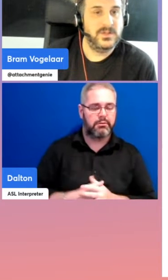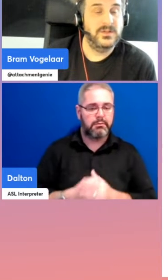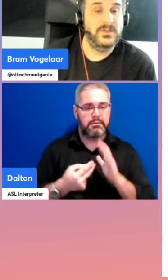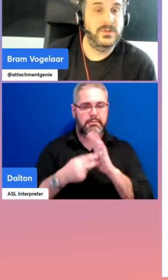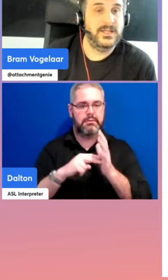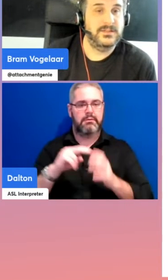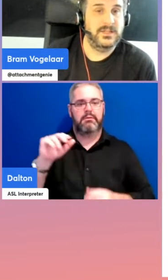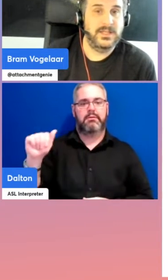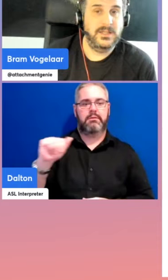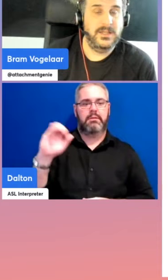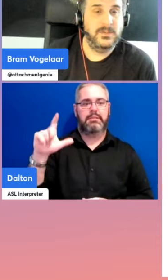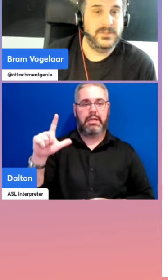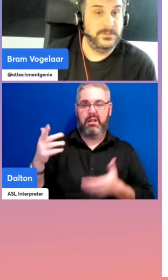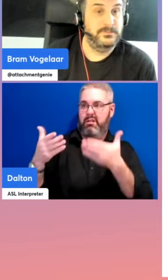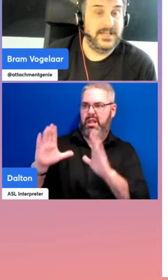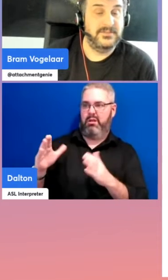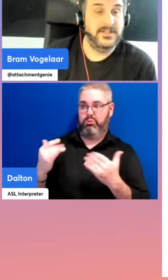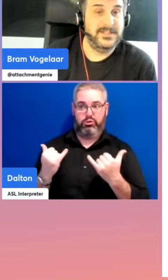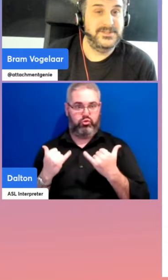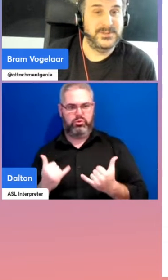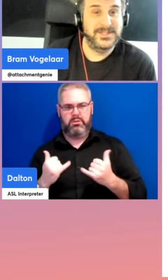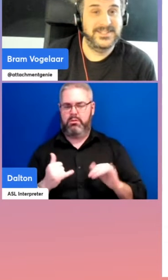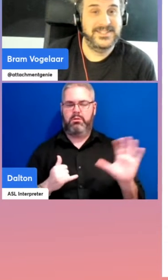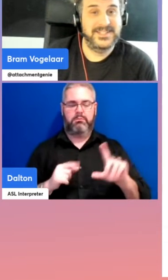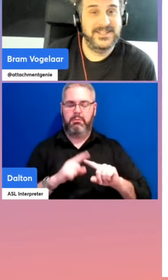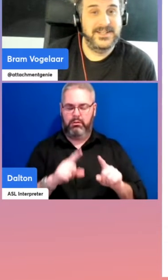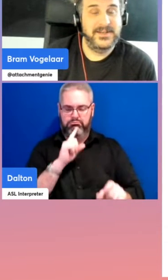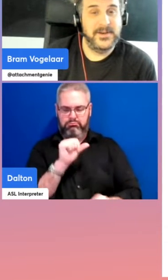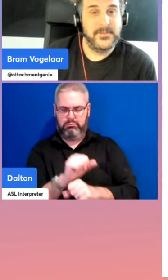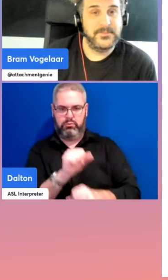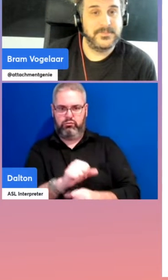ACLs. We're not going to do that today, but you definitely should.